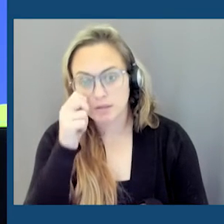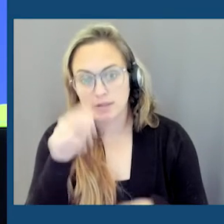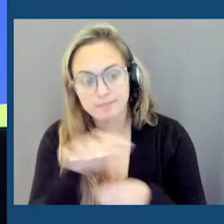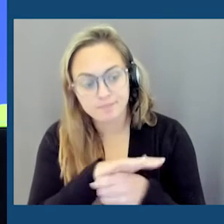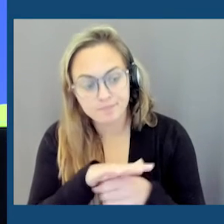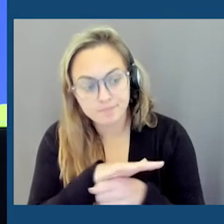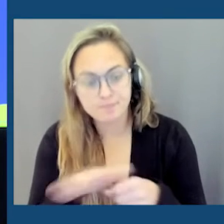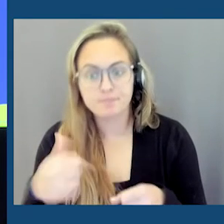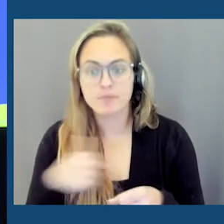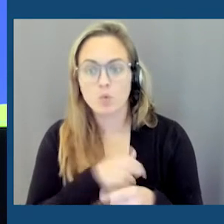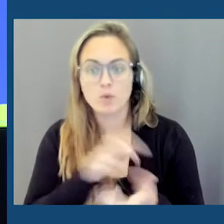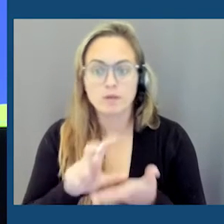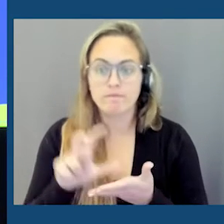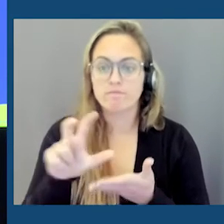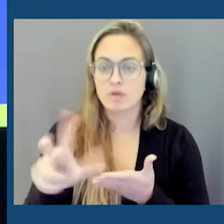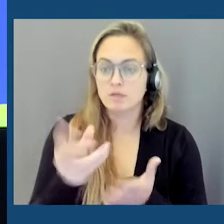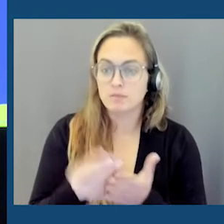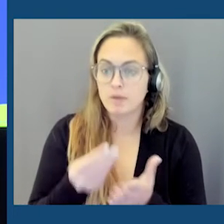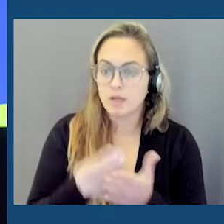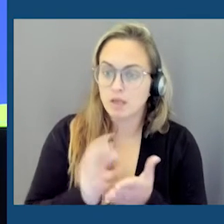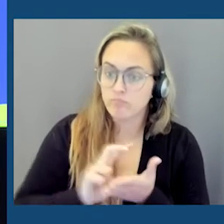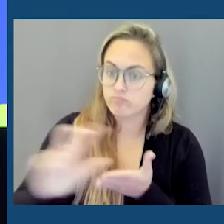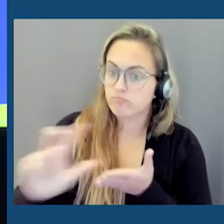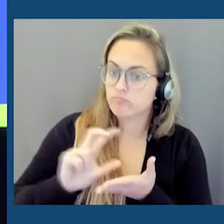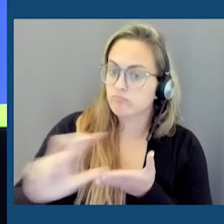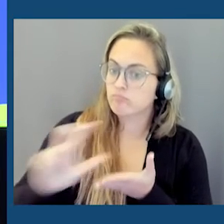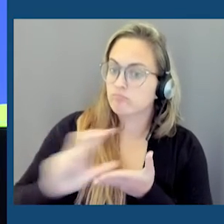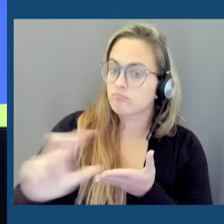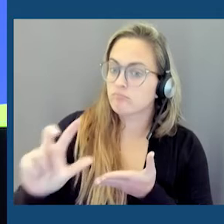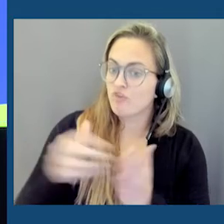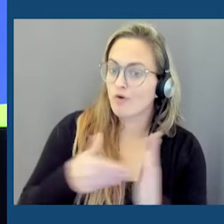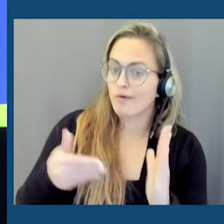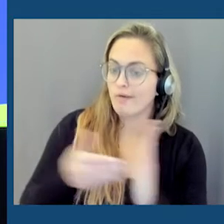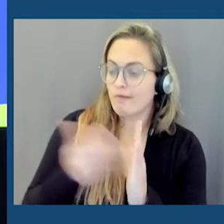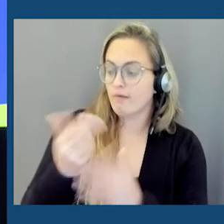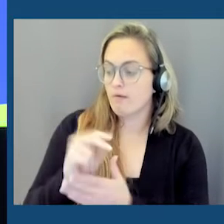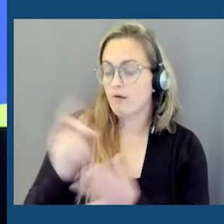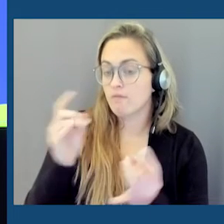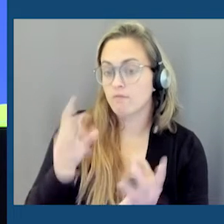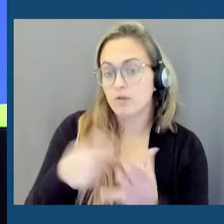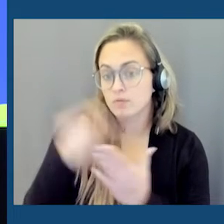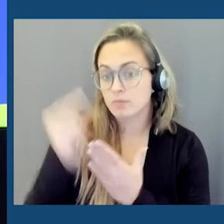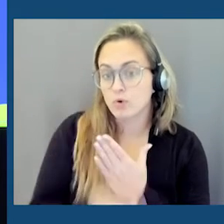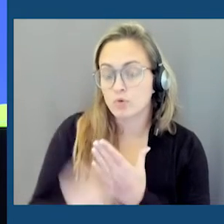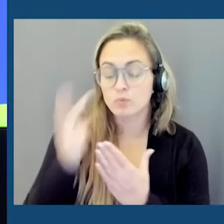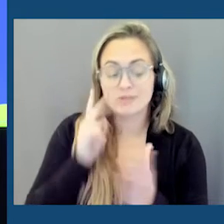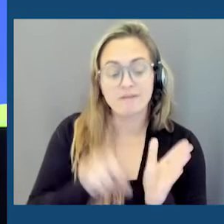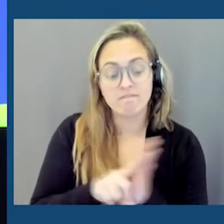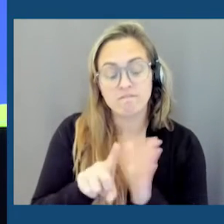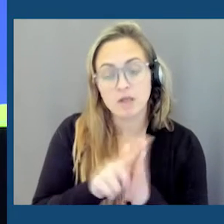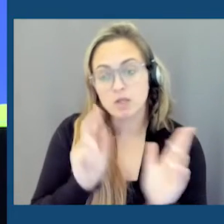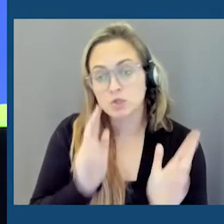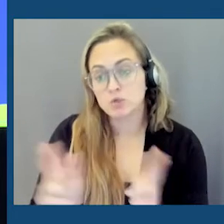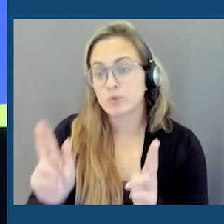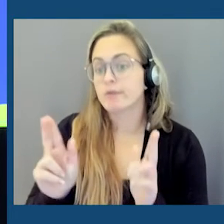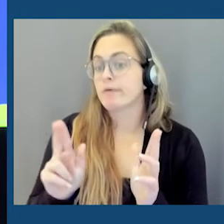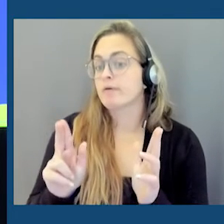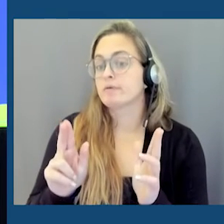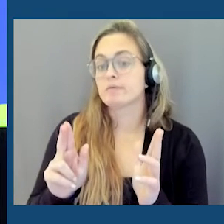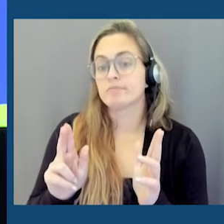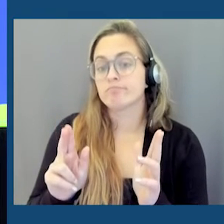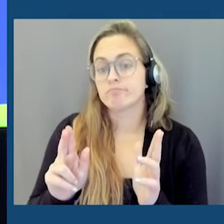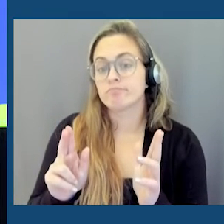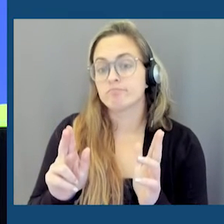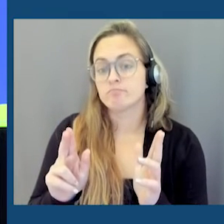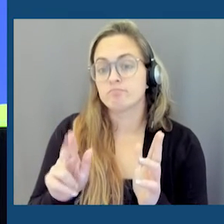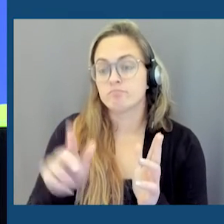we invest heavily on anti-gun violence programs, we see fatal shootings, gun homicides, also at the